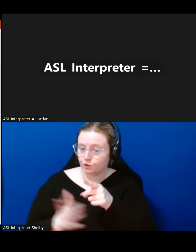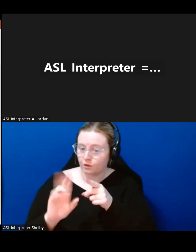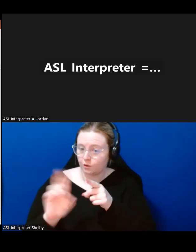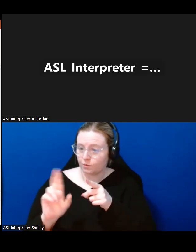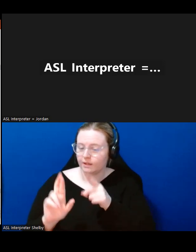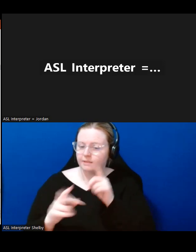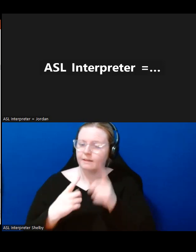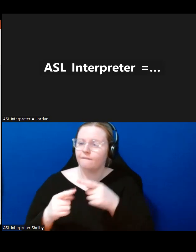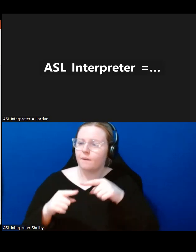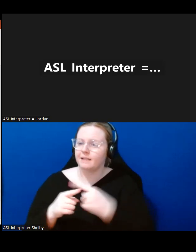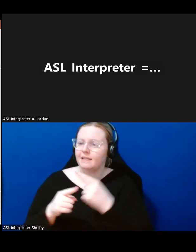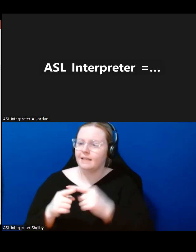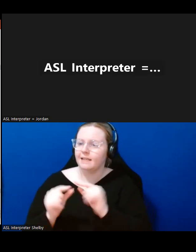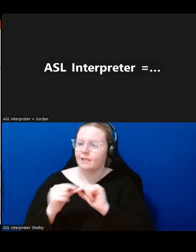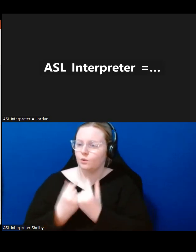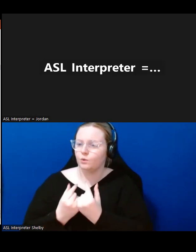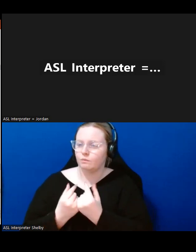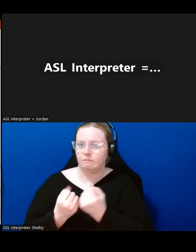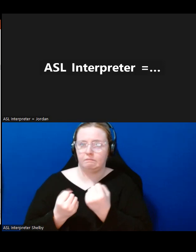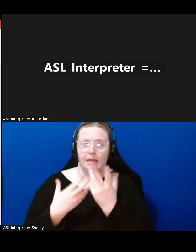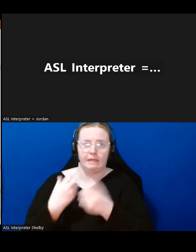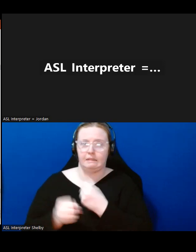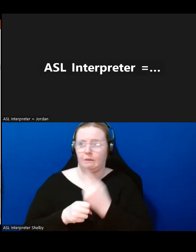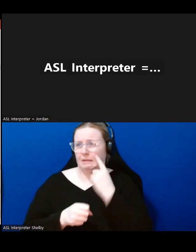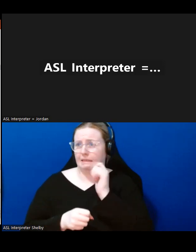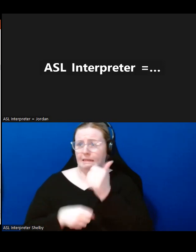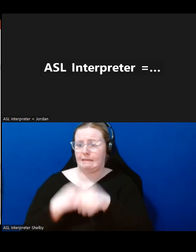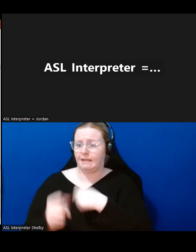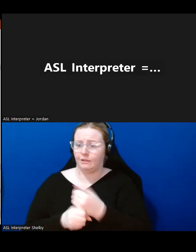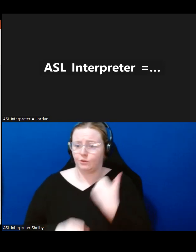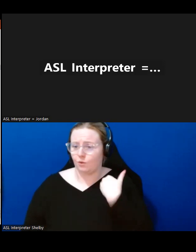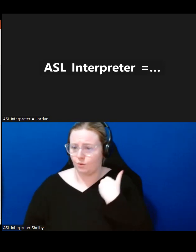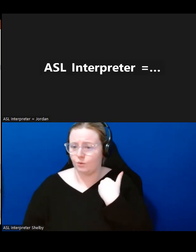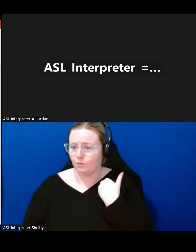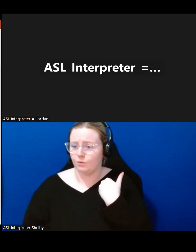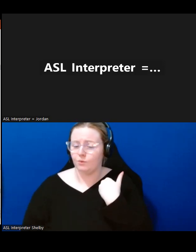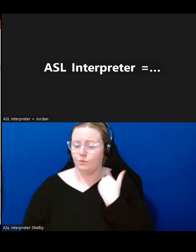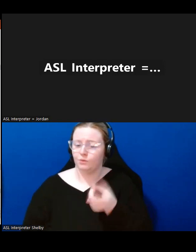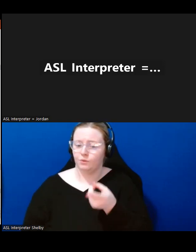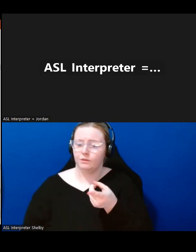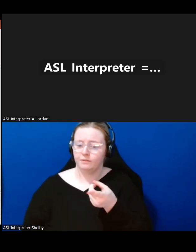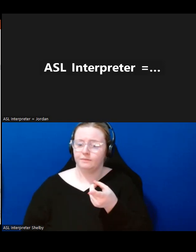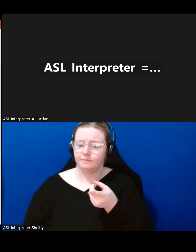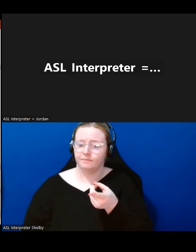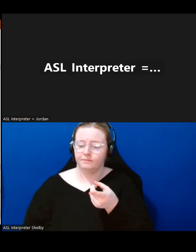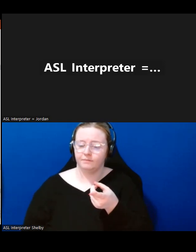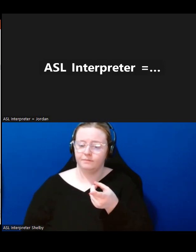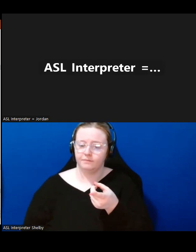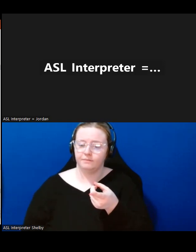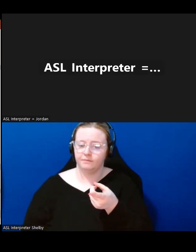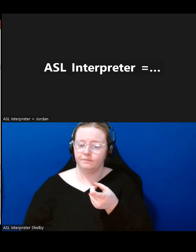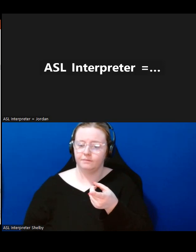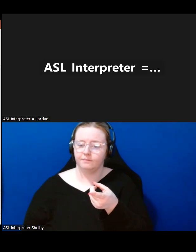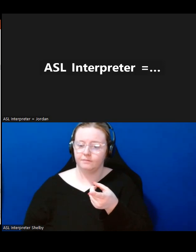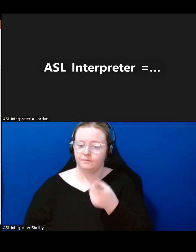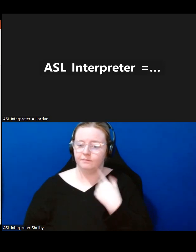my gosh, a number of years ago, probably 10 years ago or more, that we helped get going